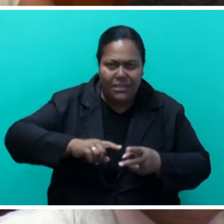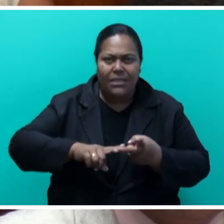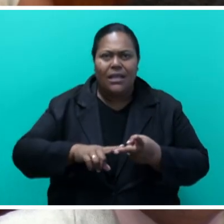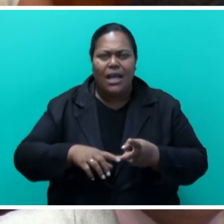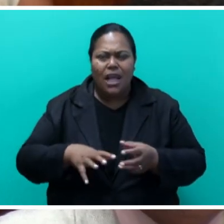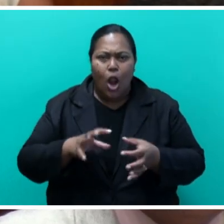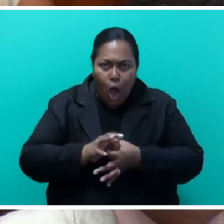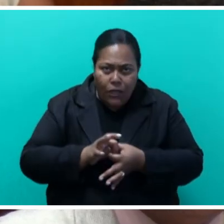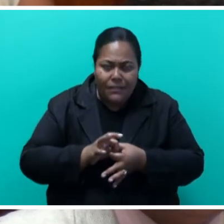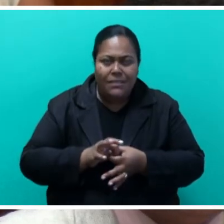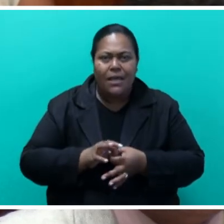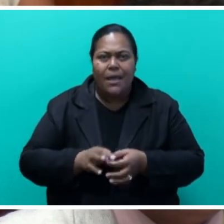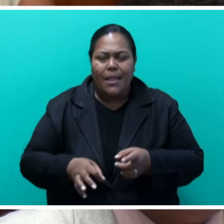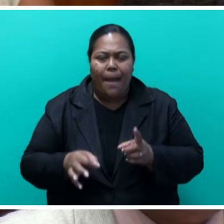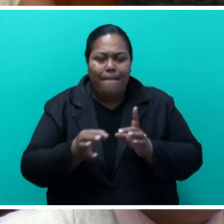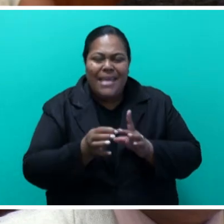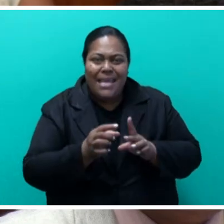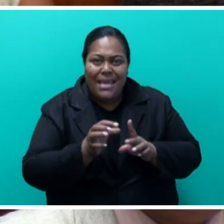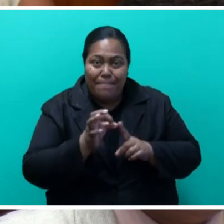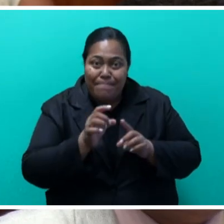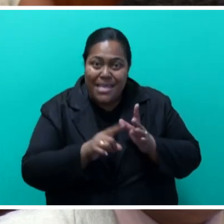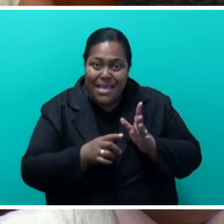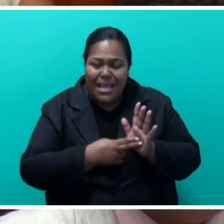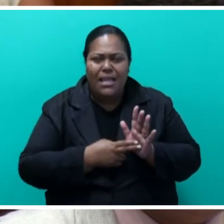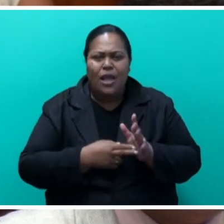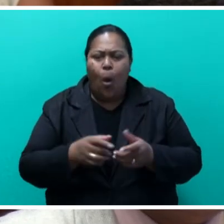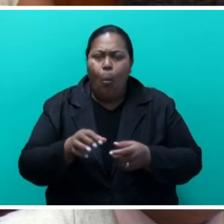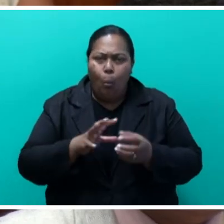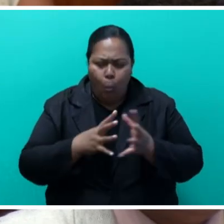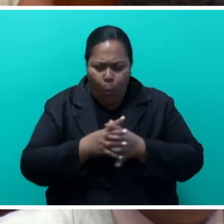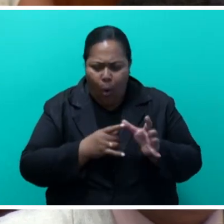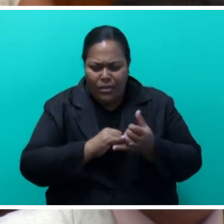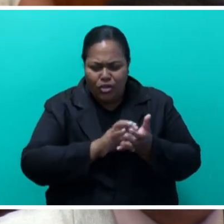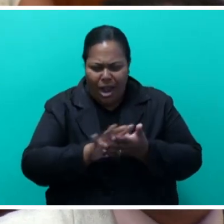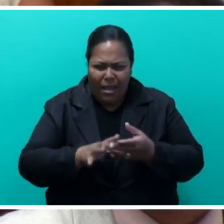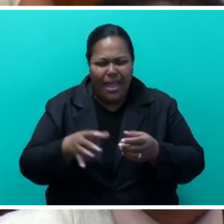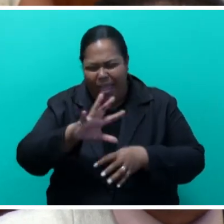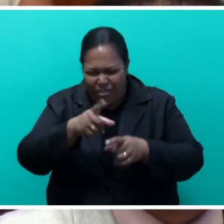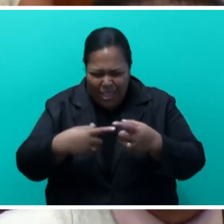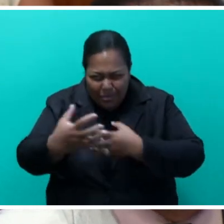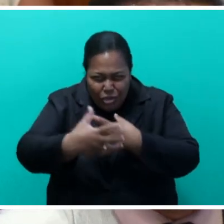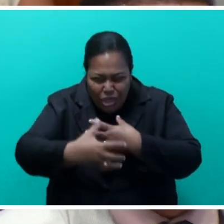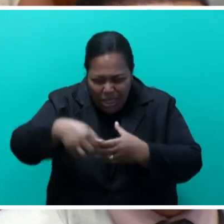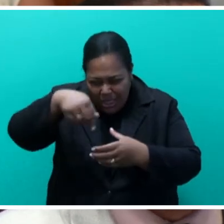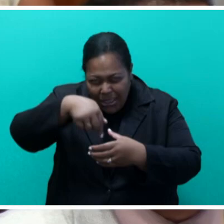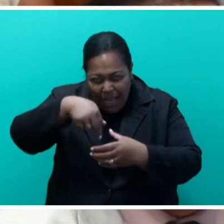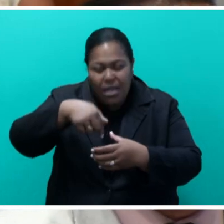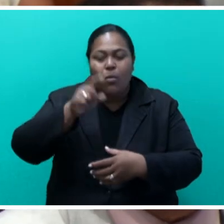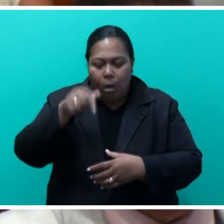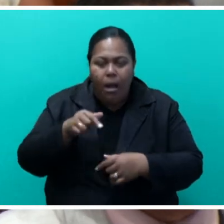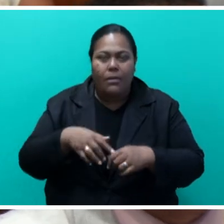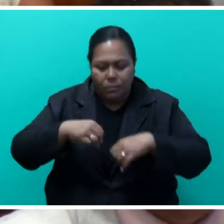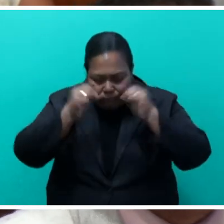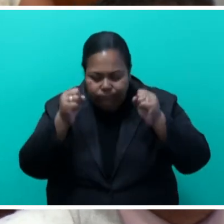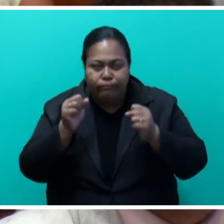locks, pins, springs, lock washers, wires, fasteners, rollers, etc., to name a few, sir.